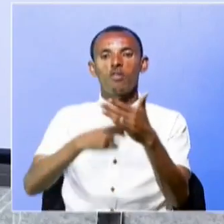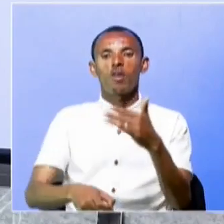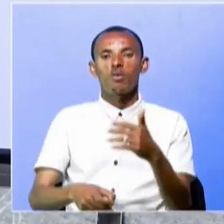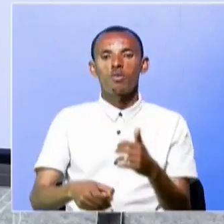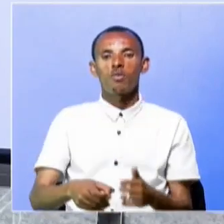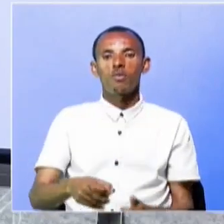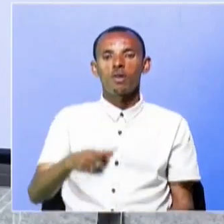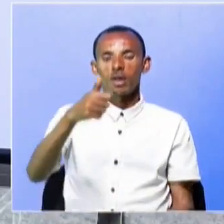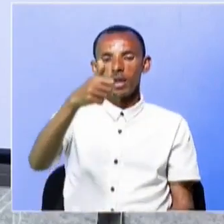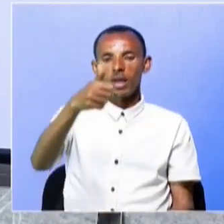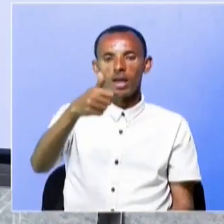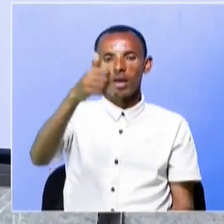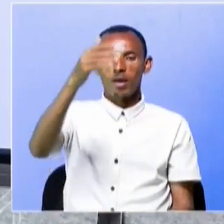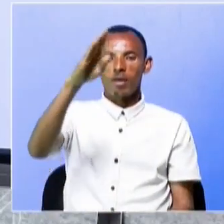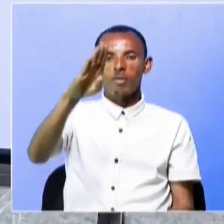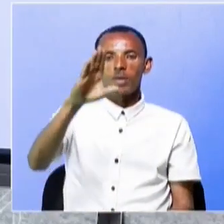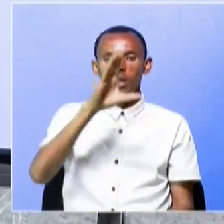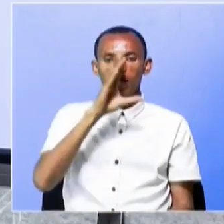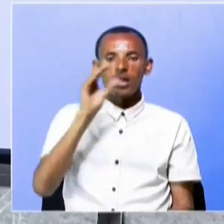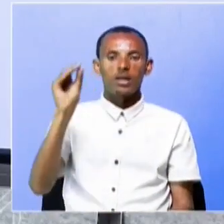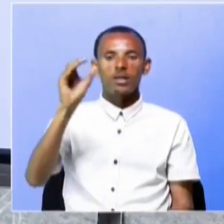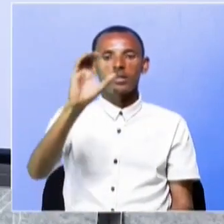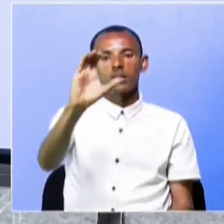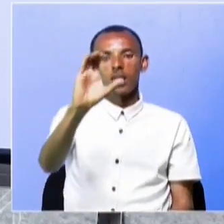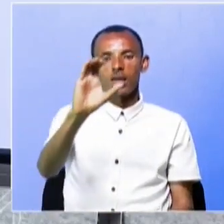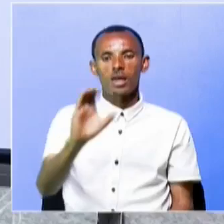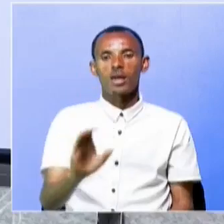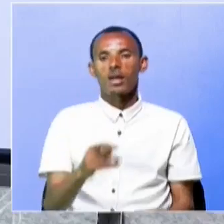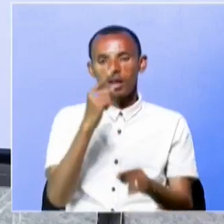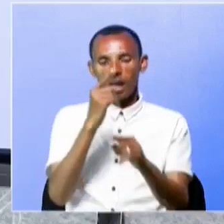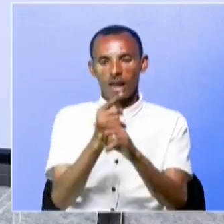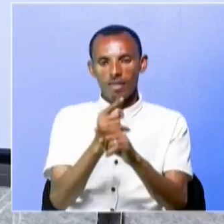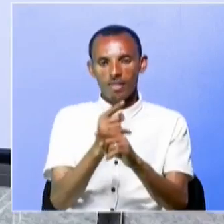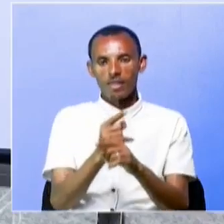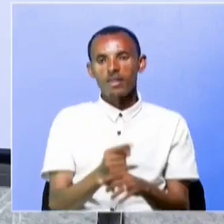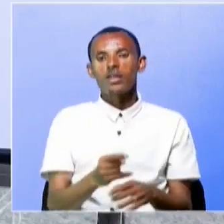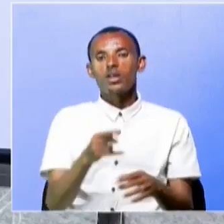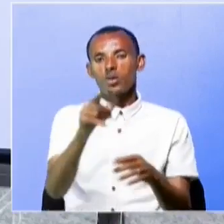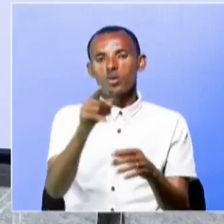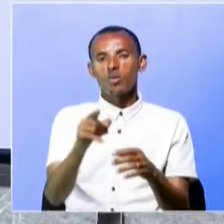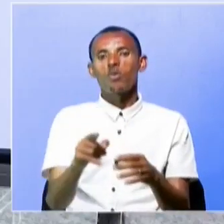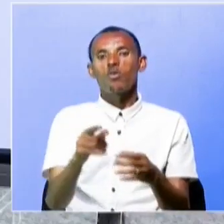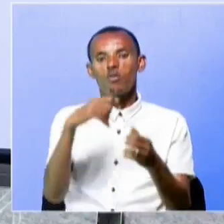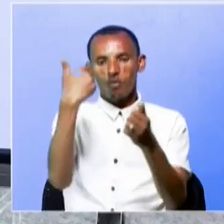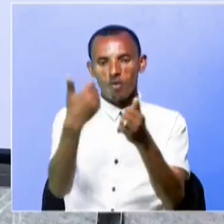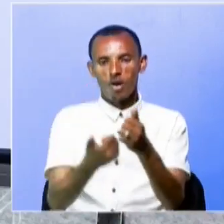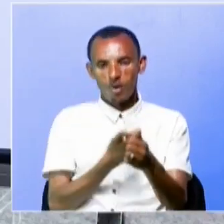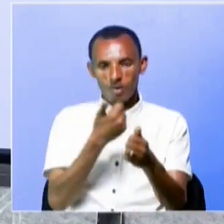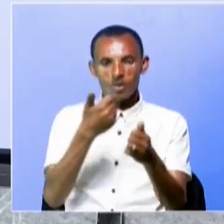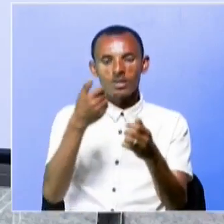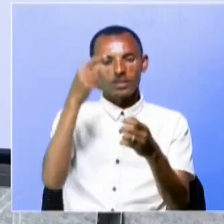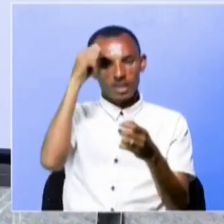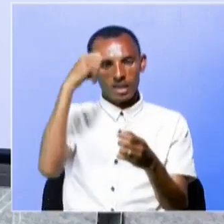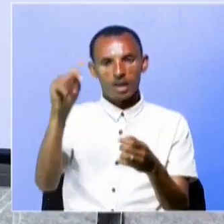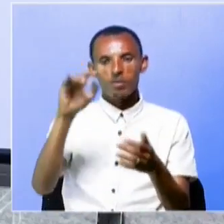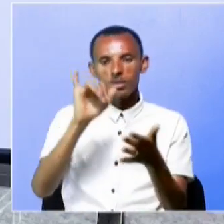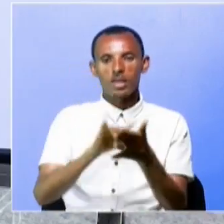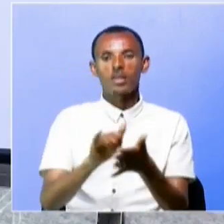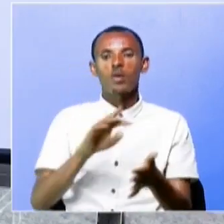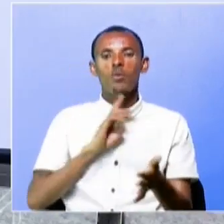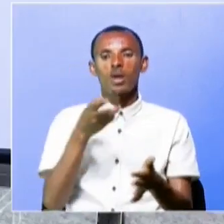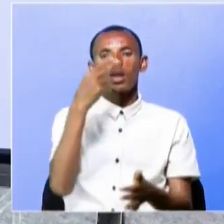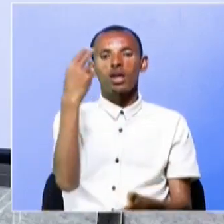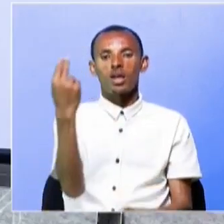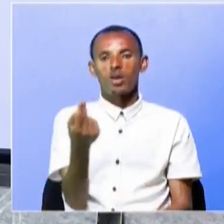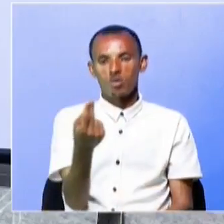of A, B, and C, right? So you need to follow the theorems that we